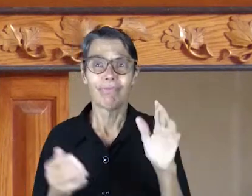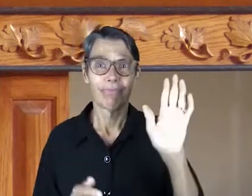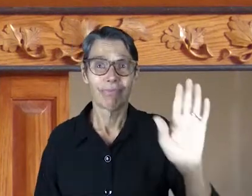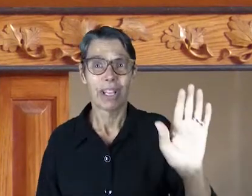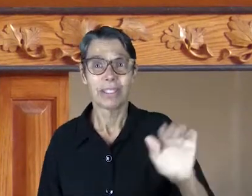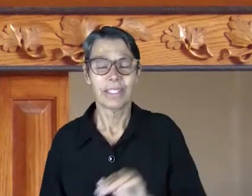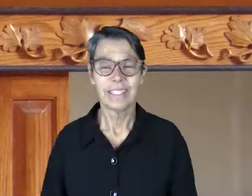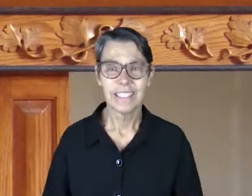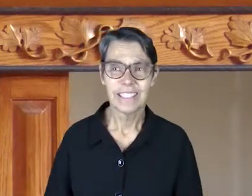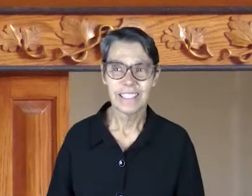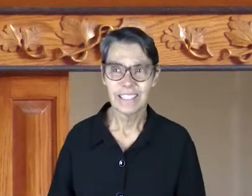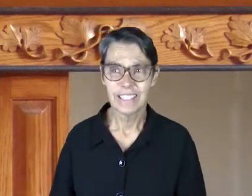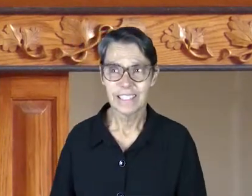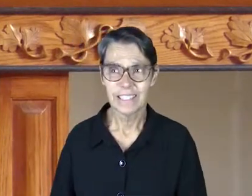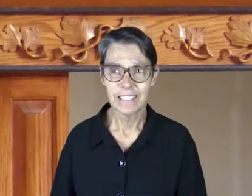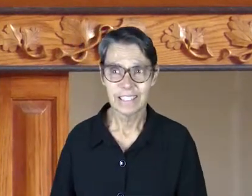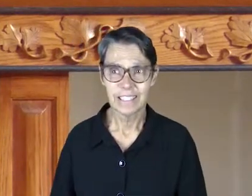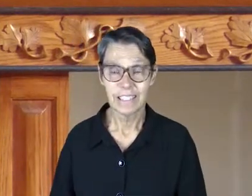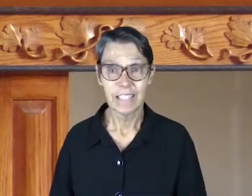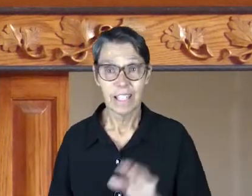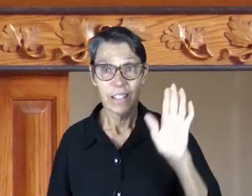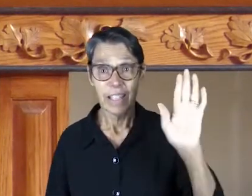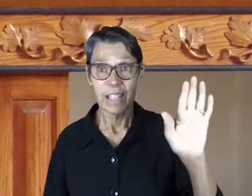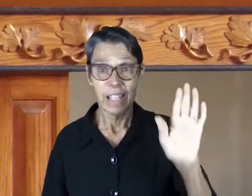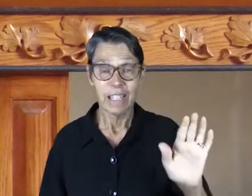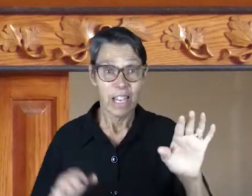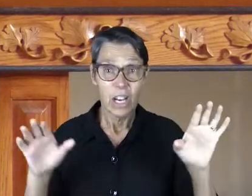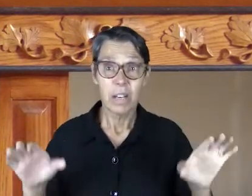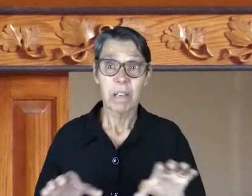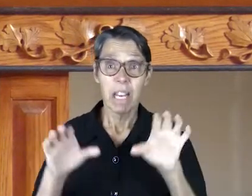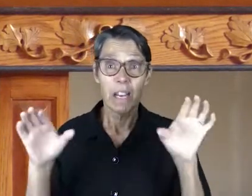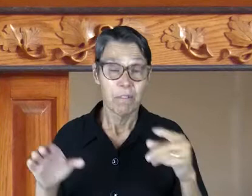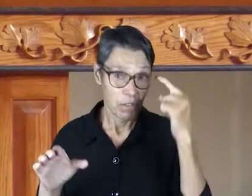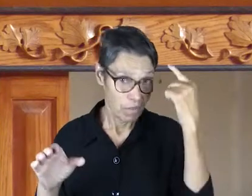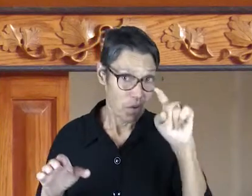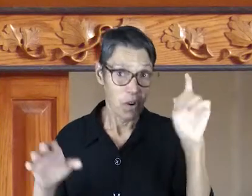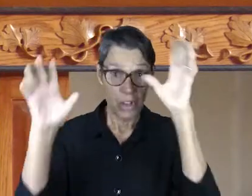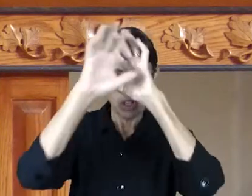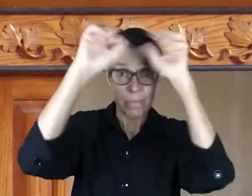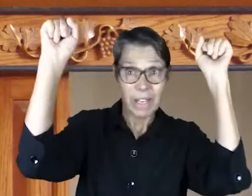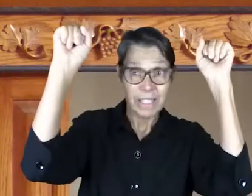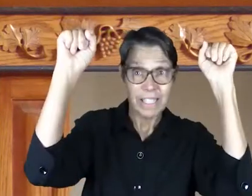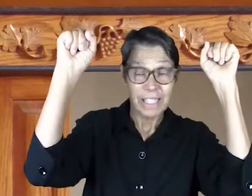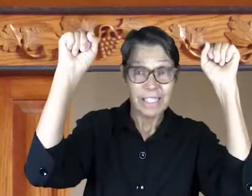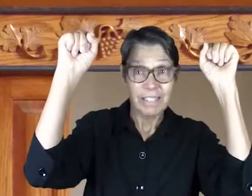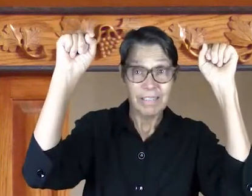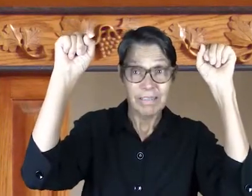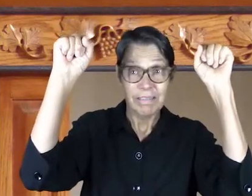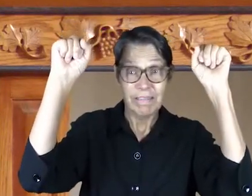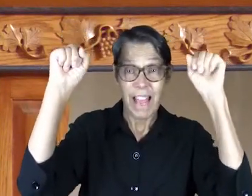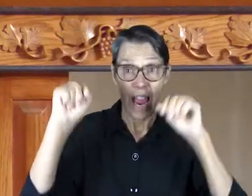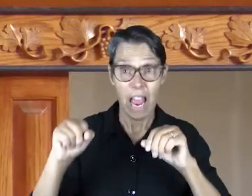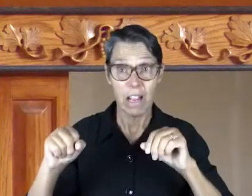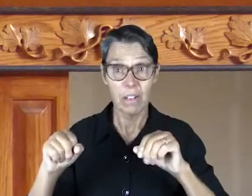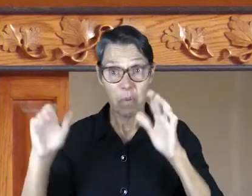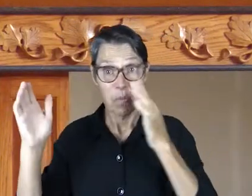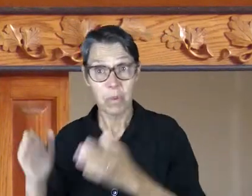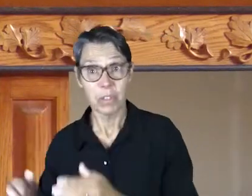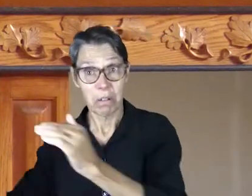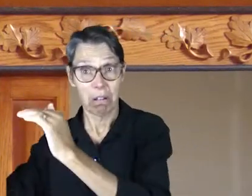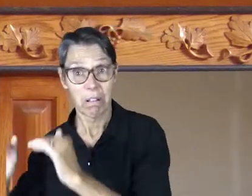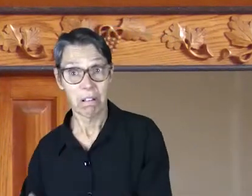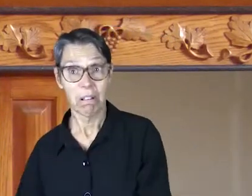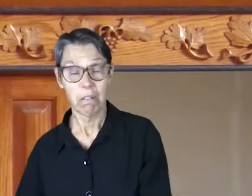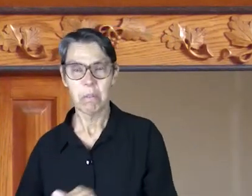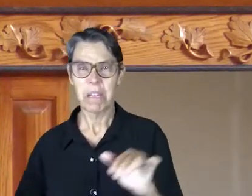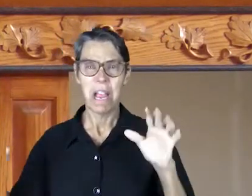have for the most important person in the world would be the same behavior they have for the one considered least important in the